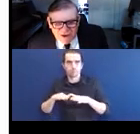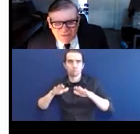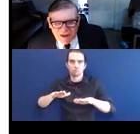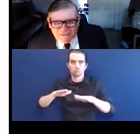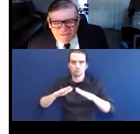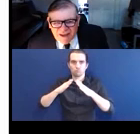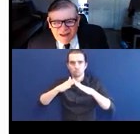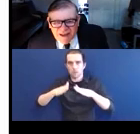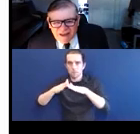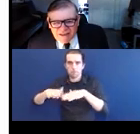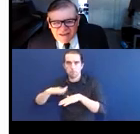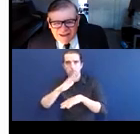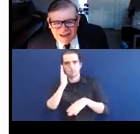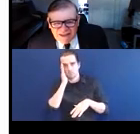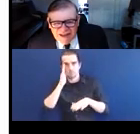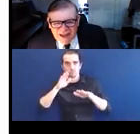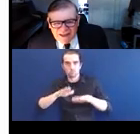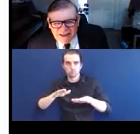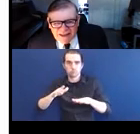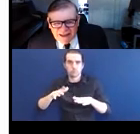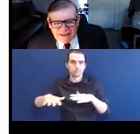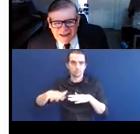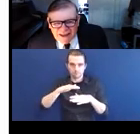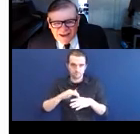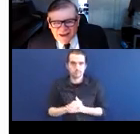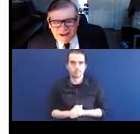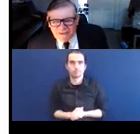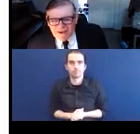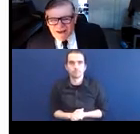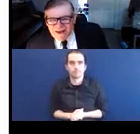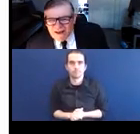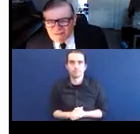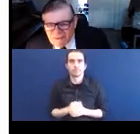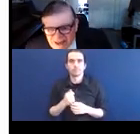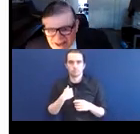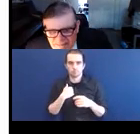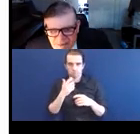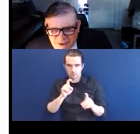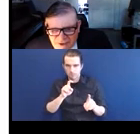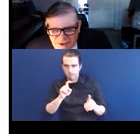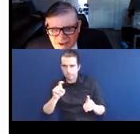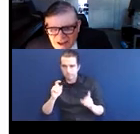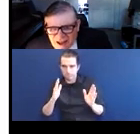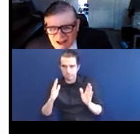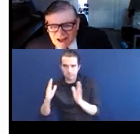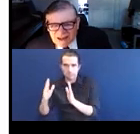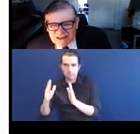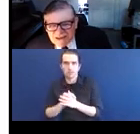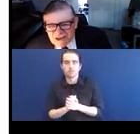on a little bit to the next day, and they're going up from their camp